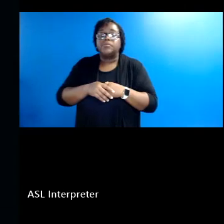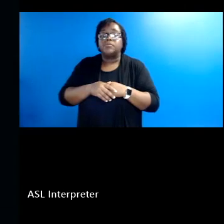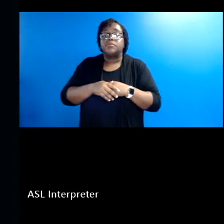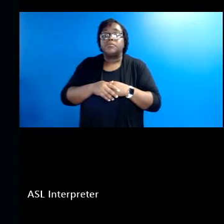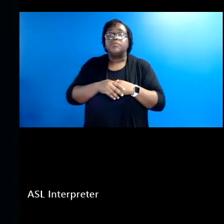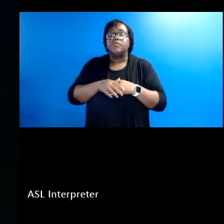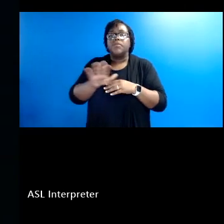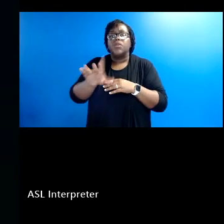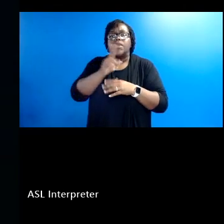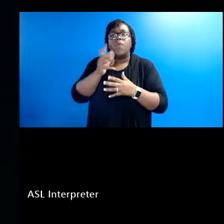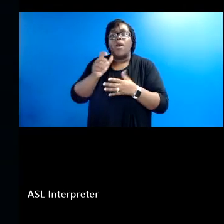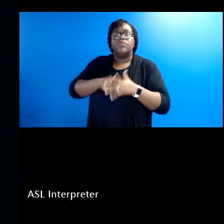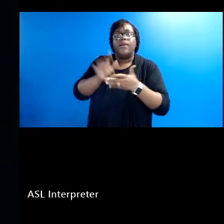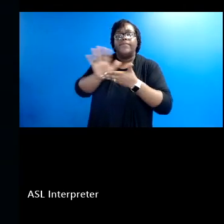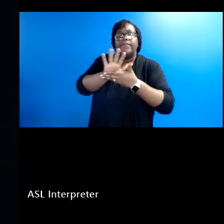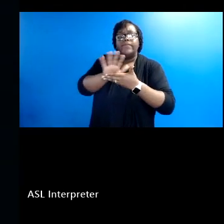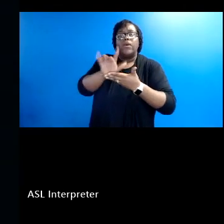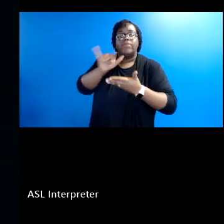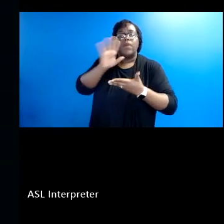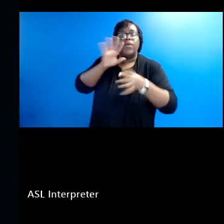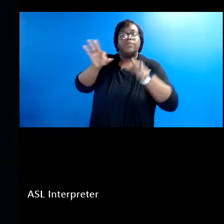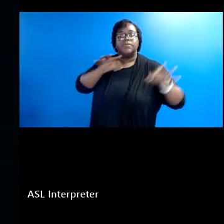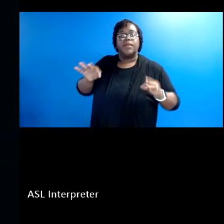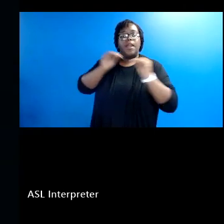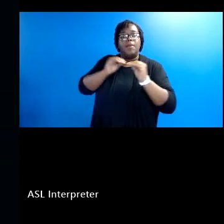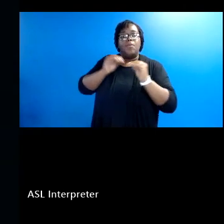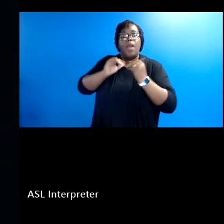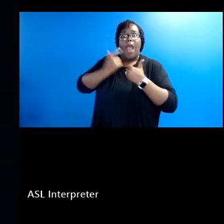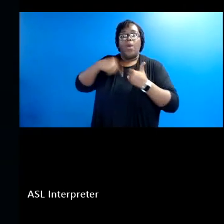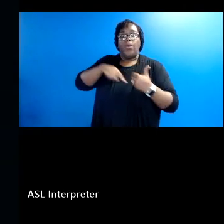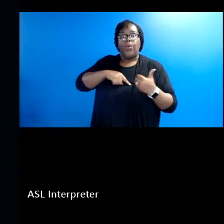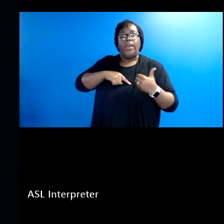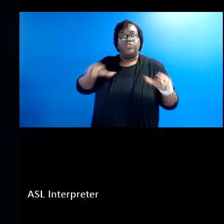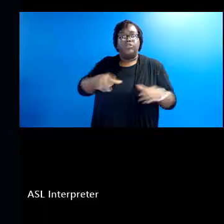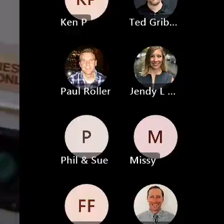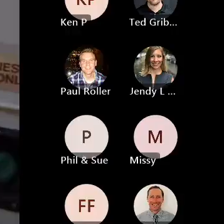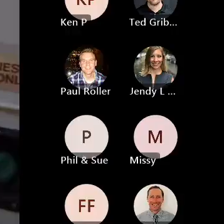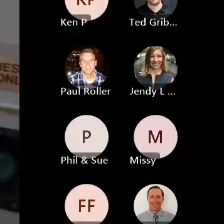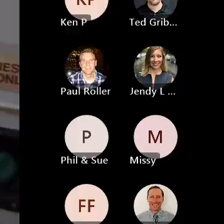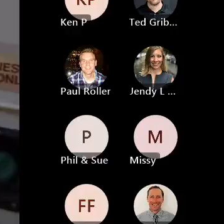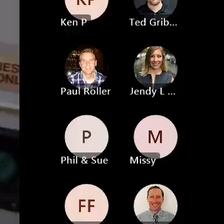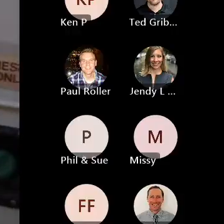Let's actually play the video, because I think the video will give you a little more sense of how we do our restoration patrols.